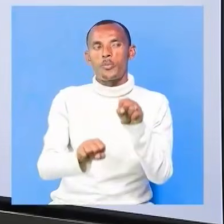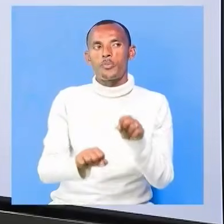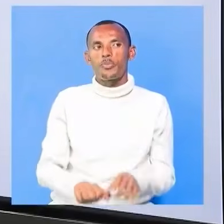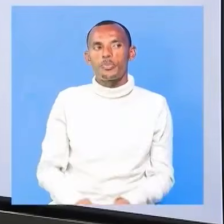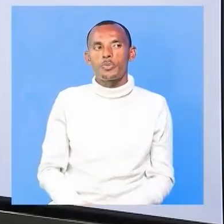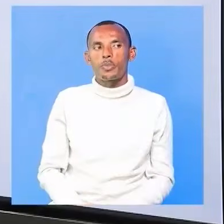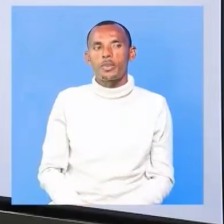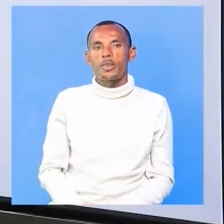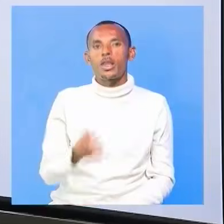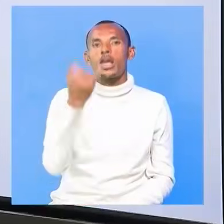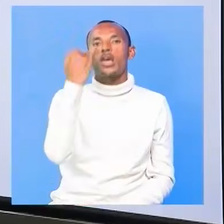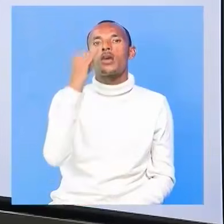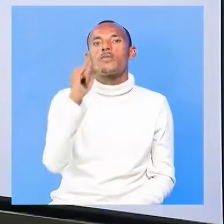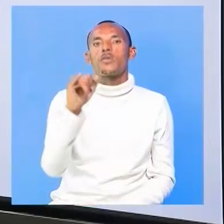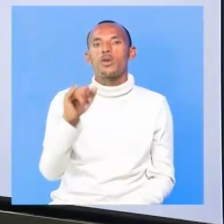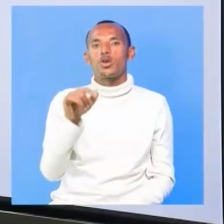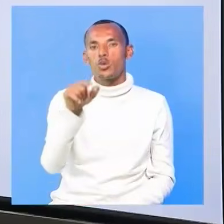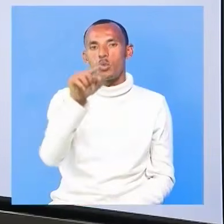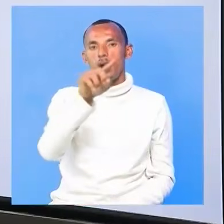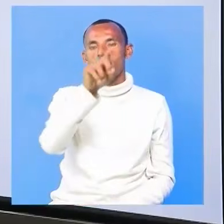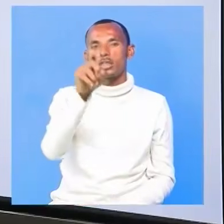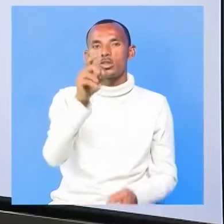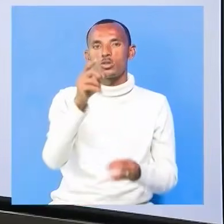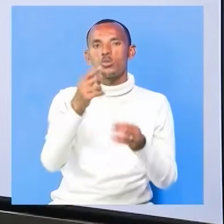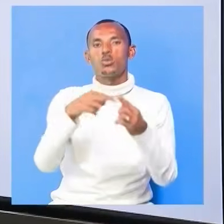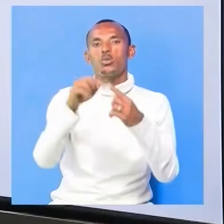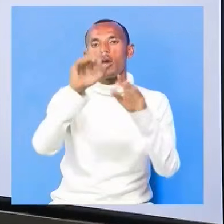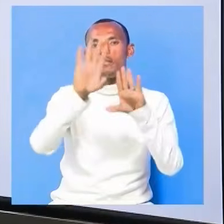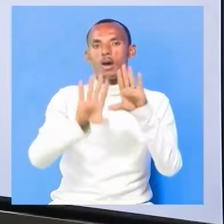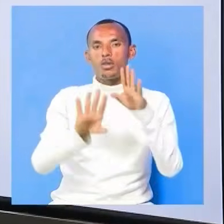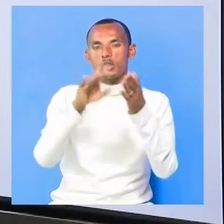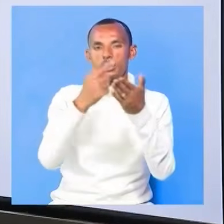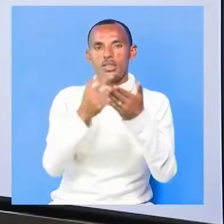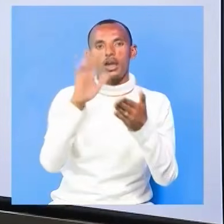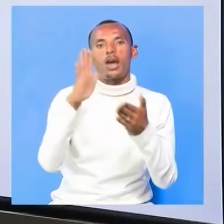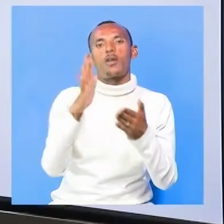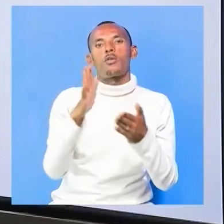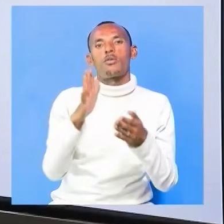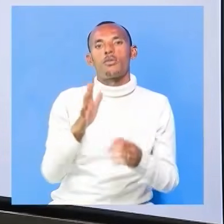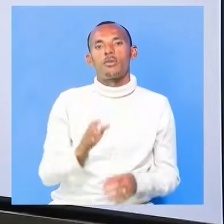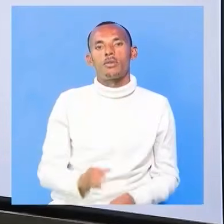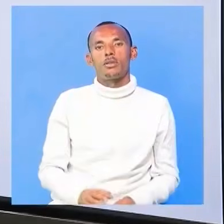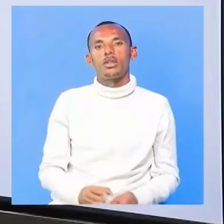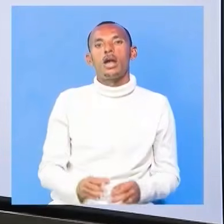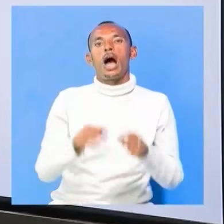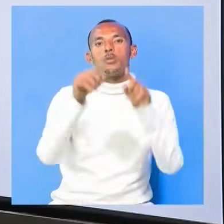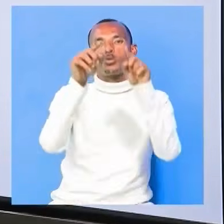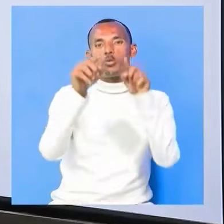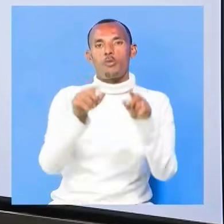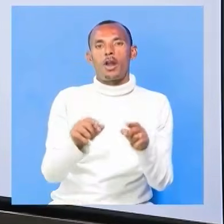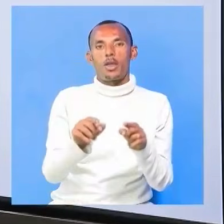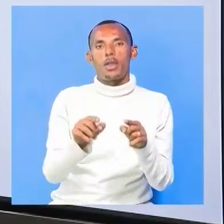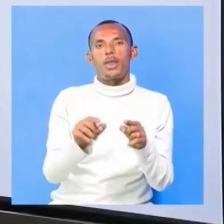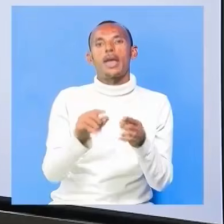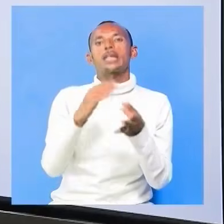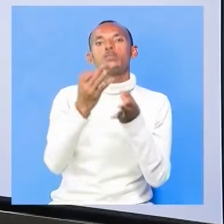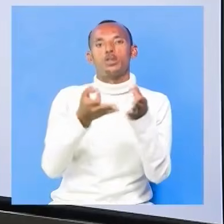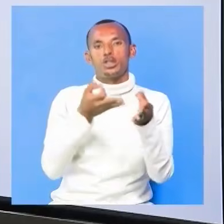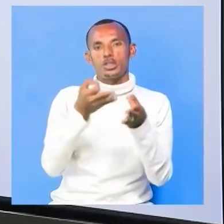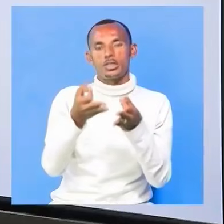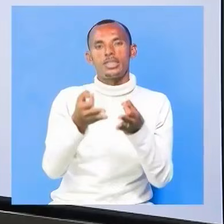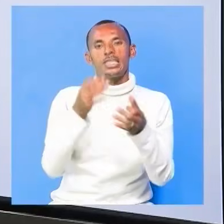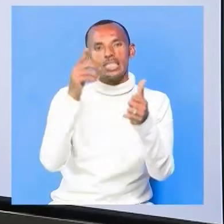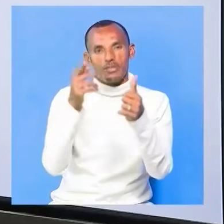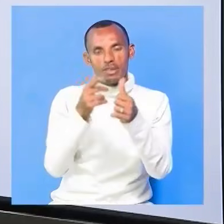so if you are asked to evaluate this kind of absolute value